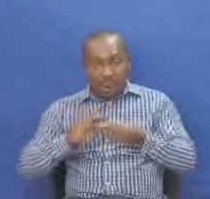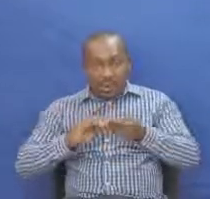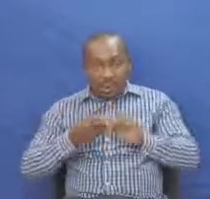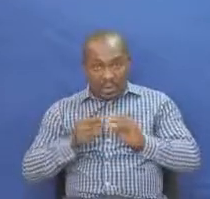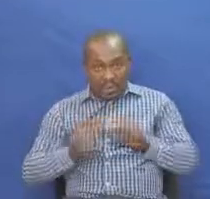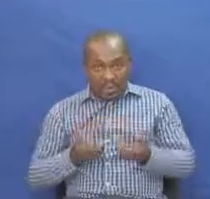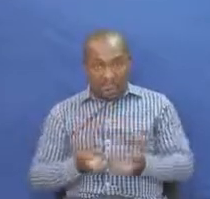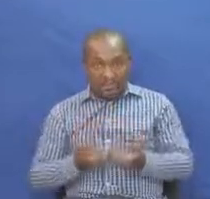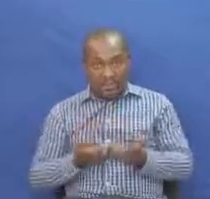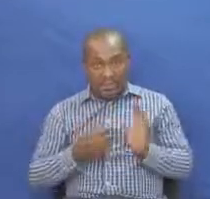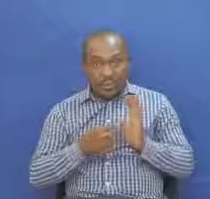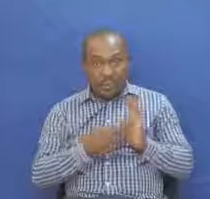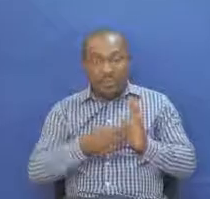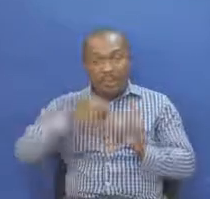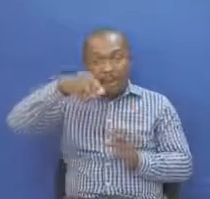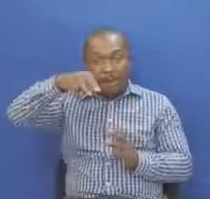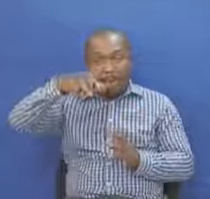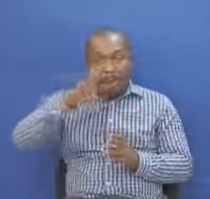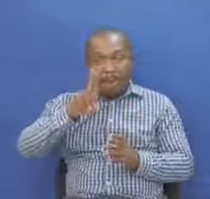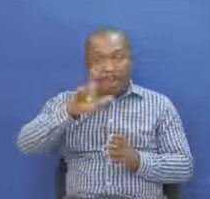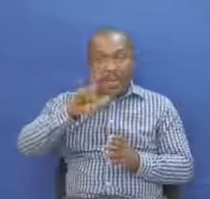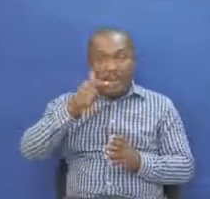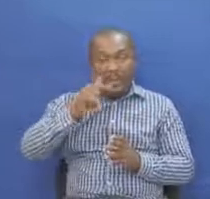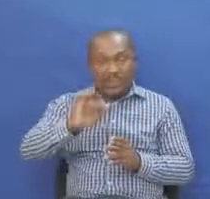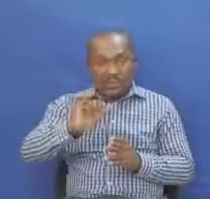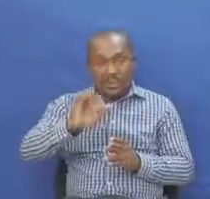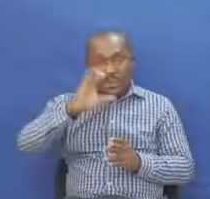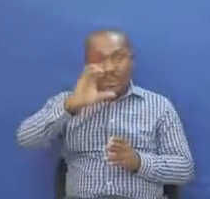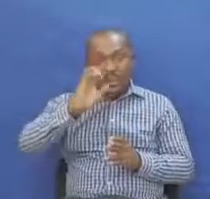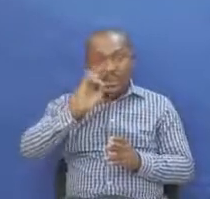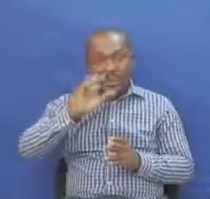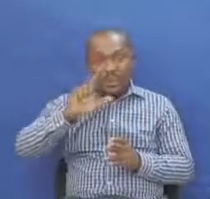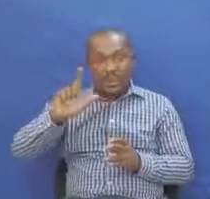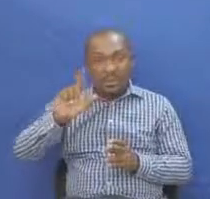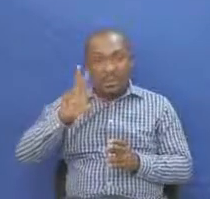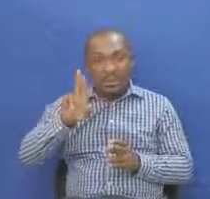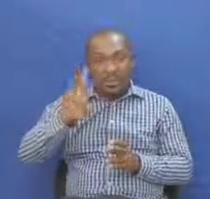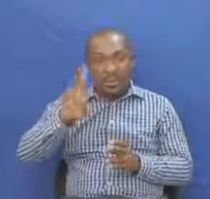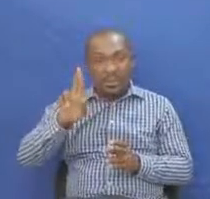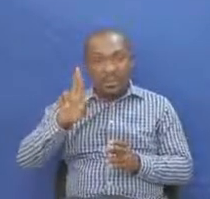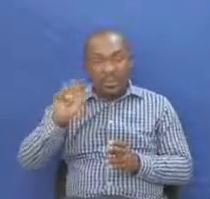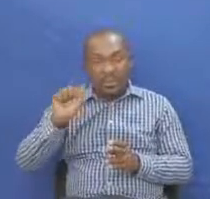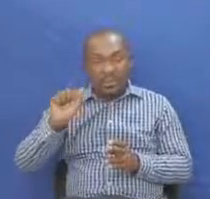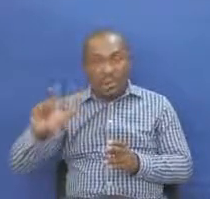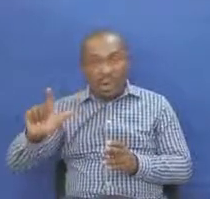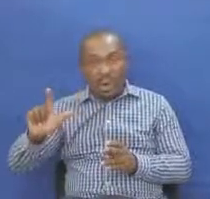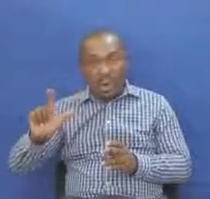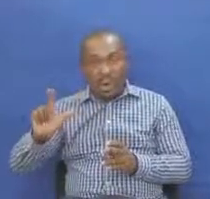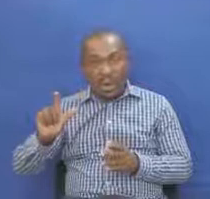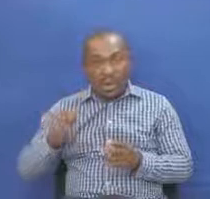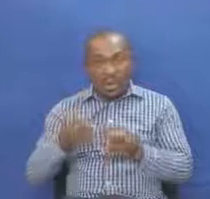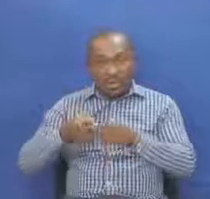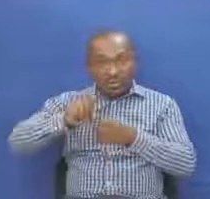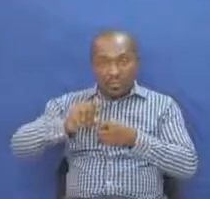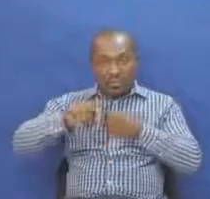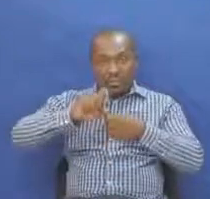multicellular organisms, the new cells are formed. But when the new cells are formed, the old cells